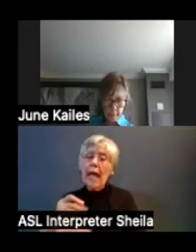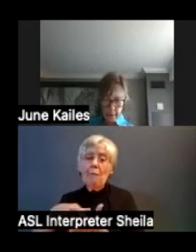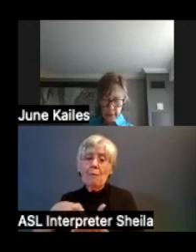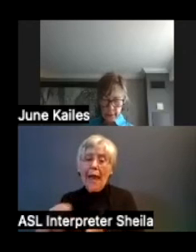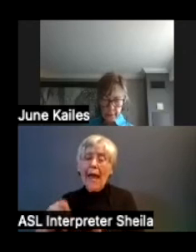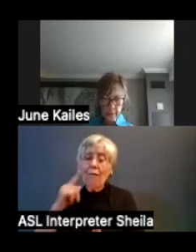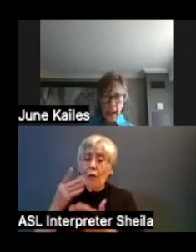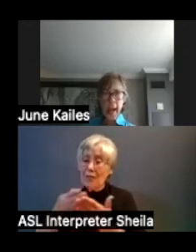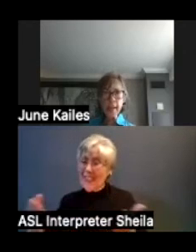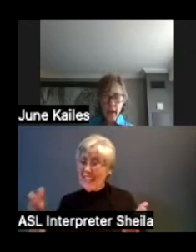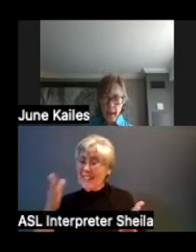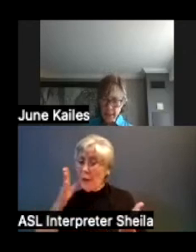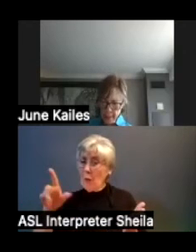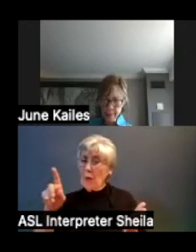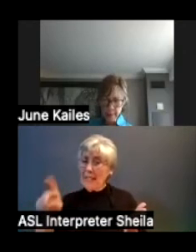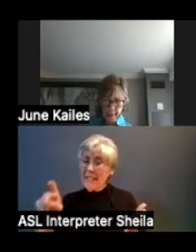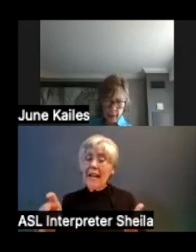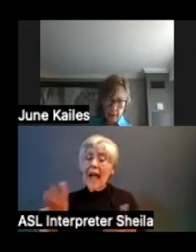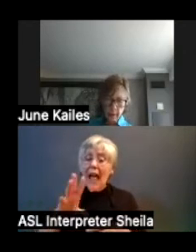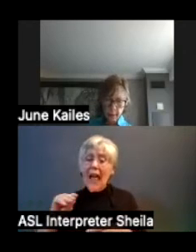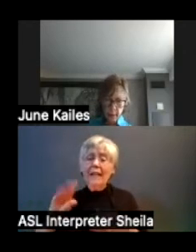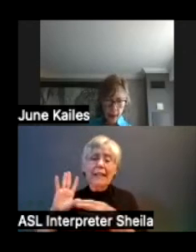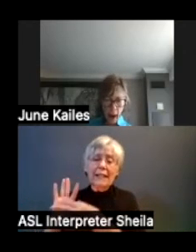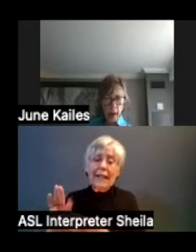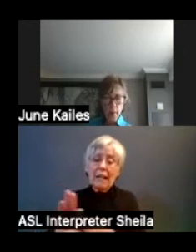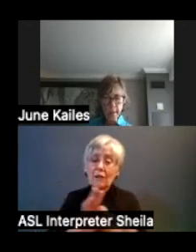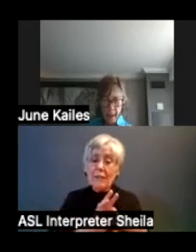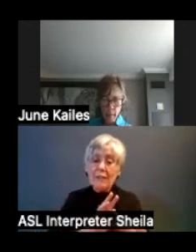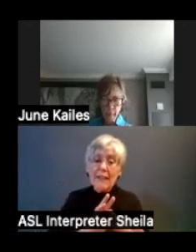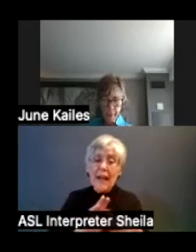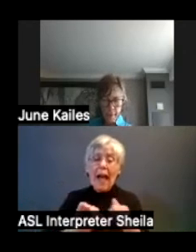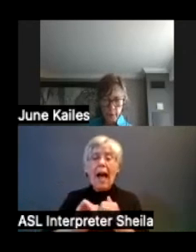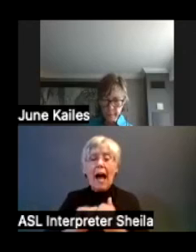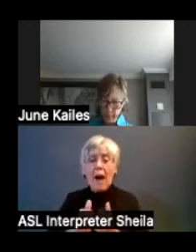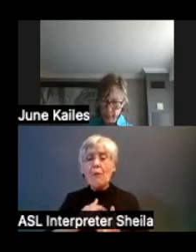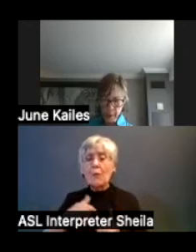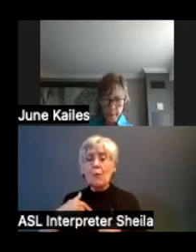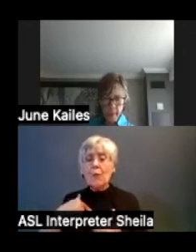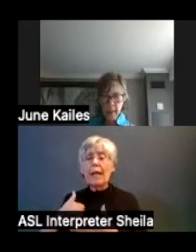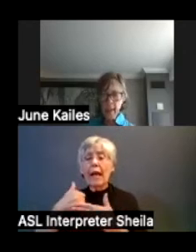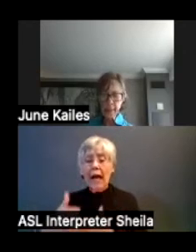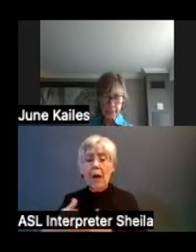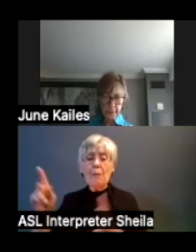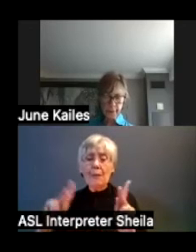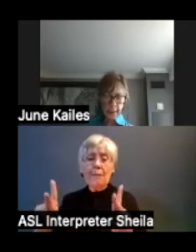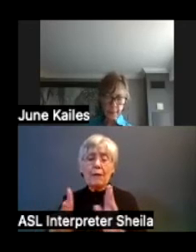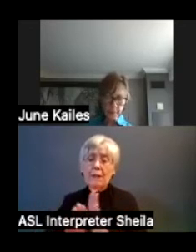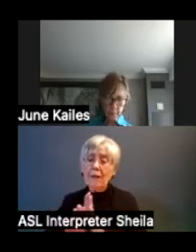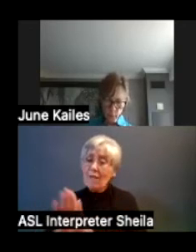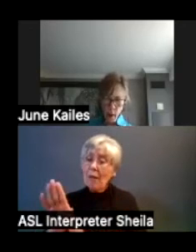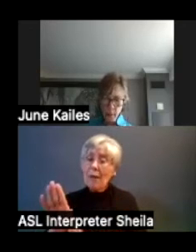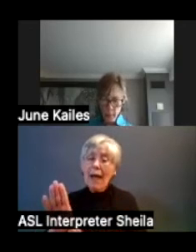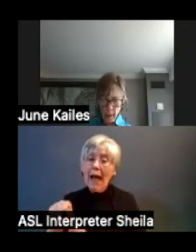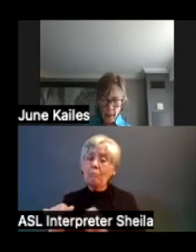necessary devices, and the connectivity. How do we help people develop and sustain for